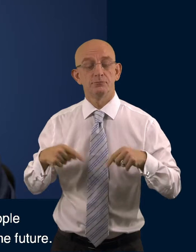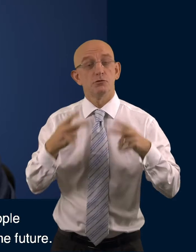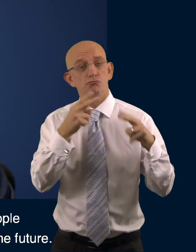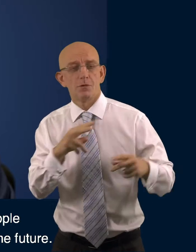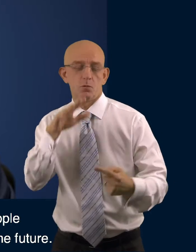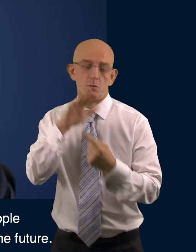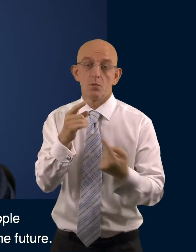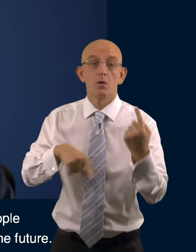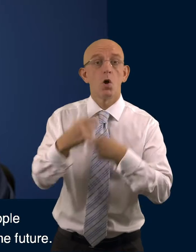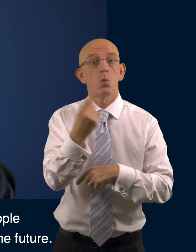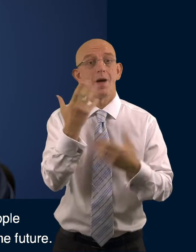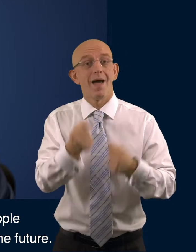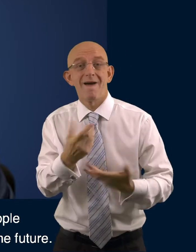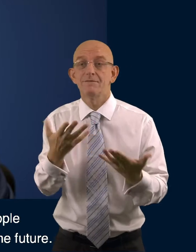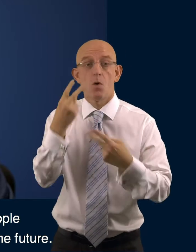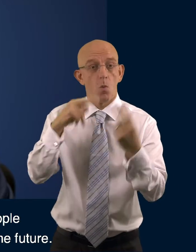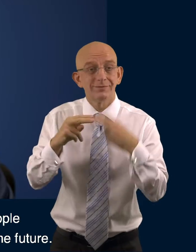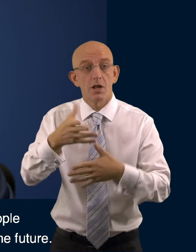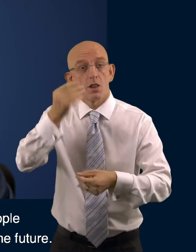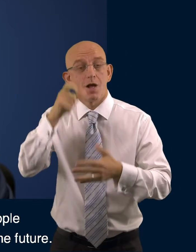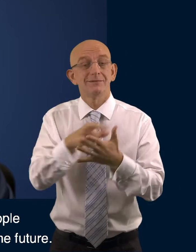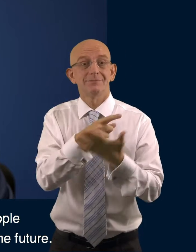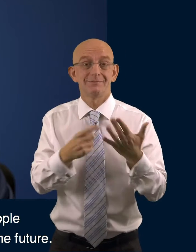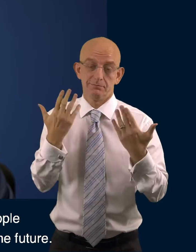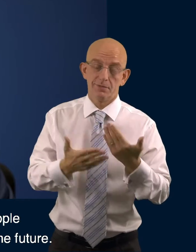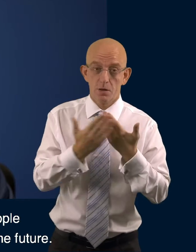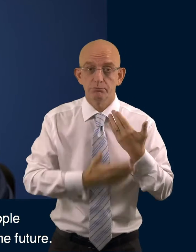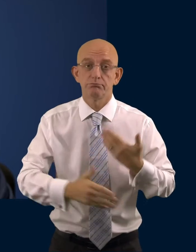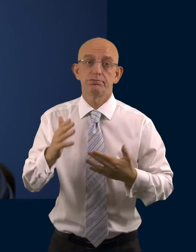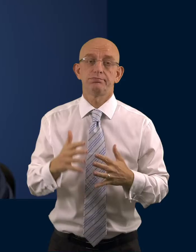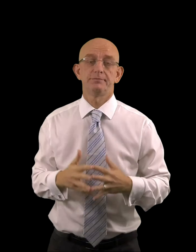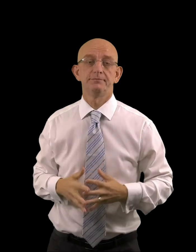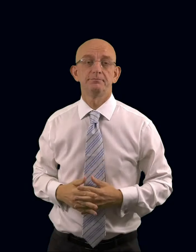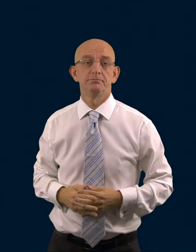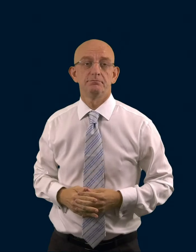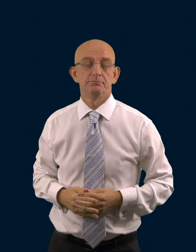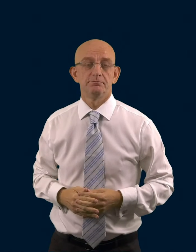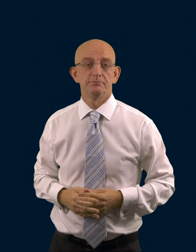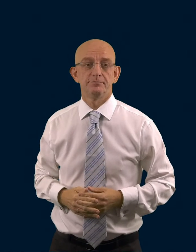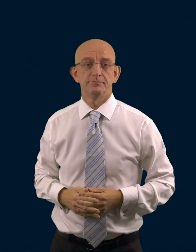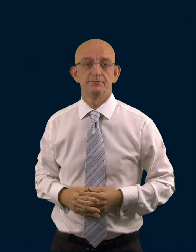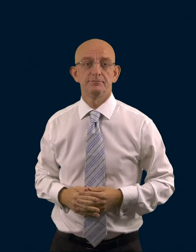This review matters for the lives of autistic people and people with learning disability for now and for the future.